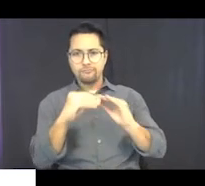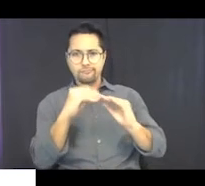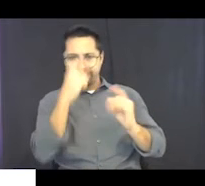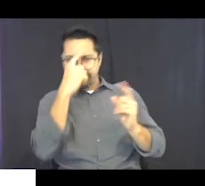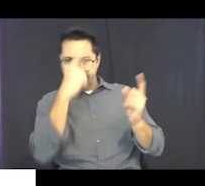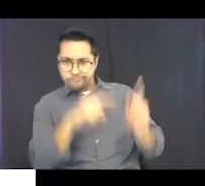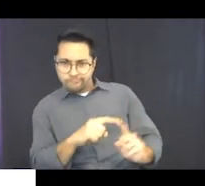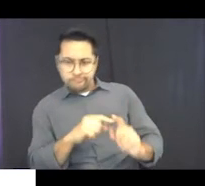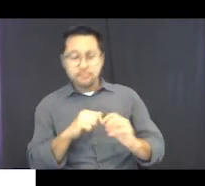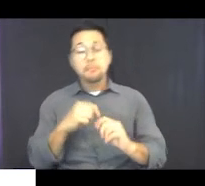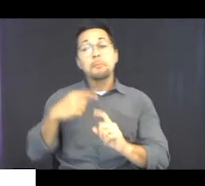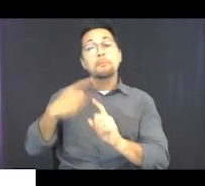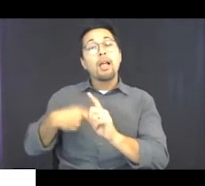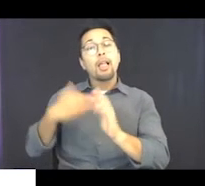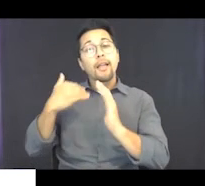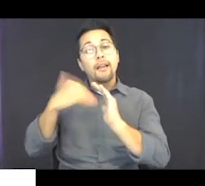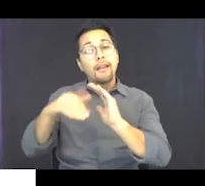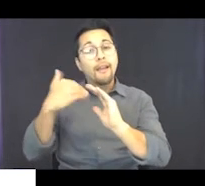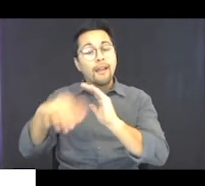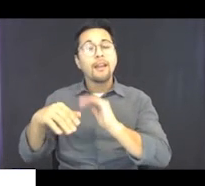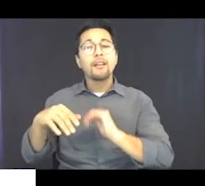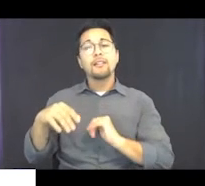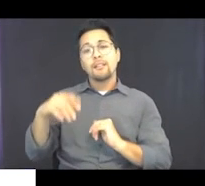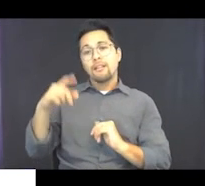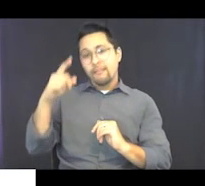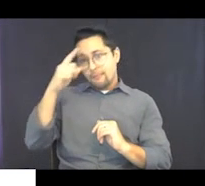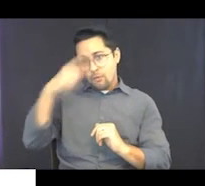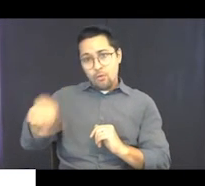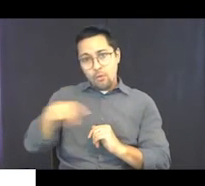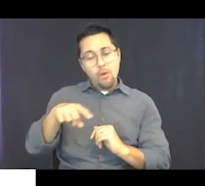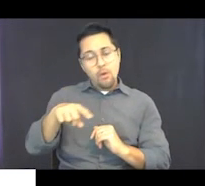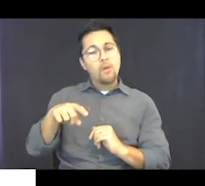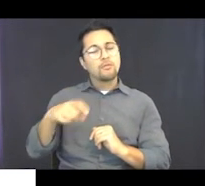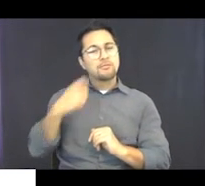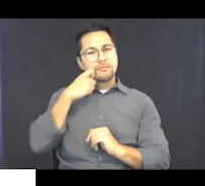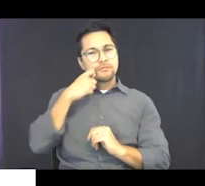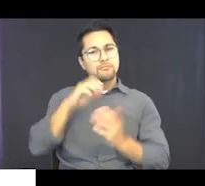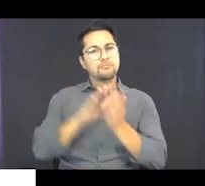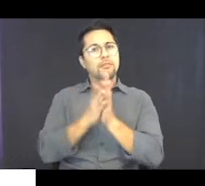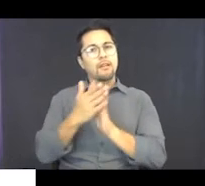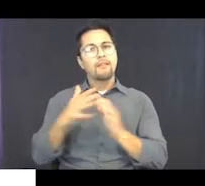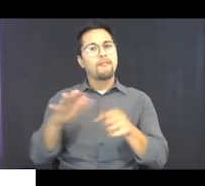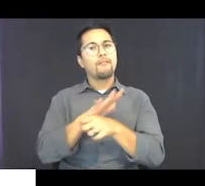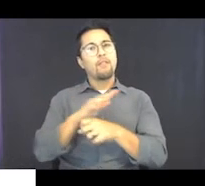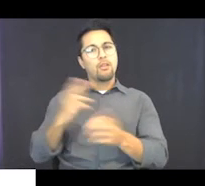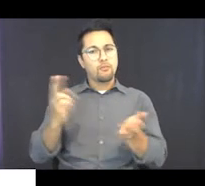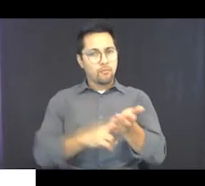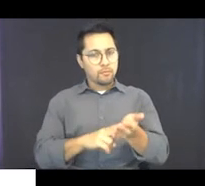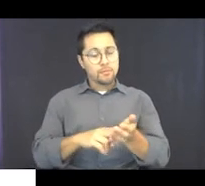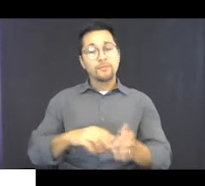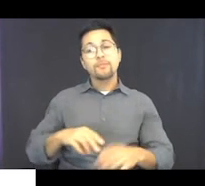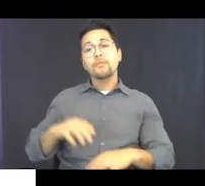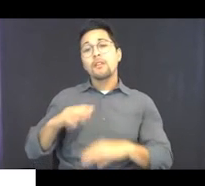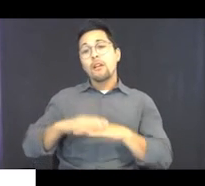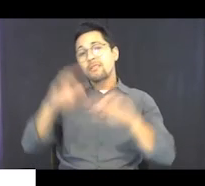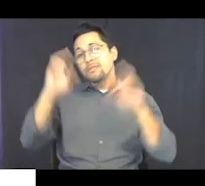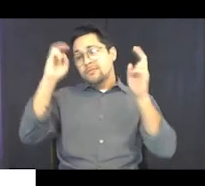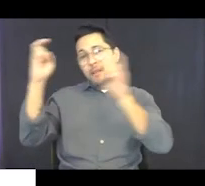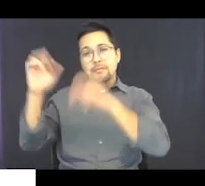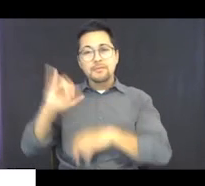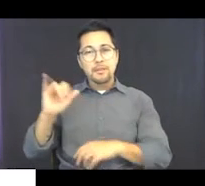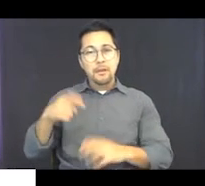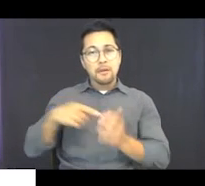Monthly emails are sent to new participants who have just become fully enrolled on topics such as